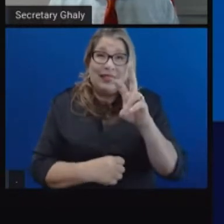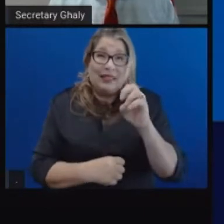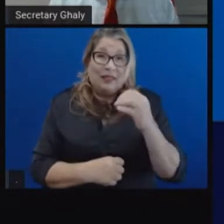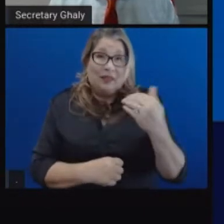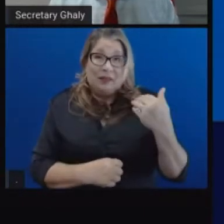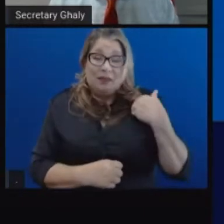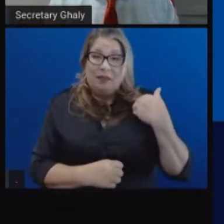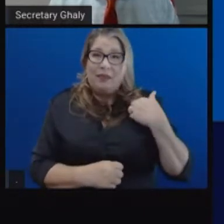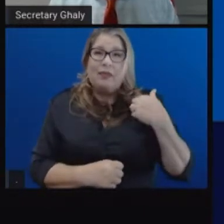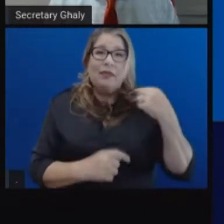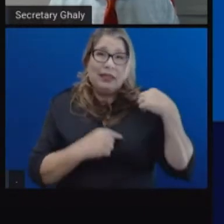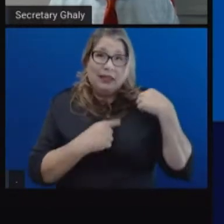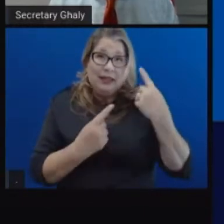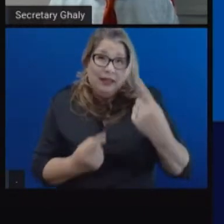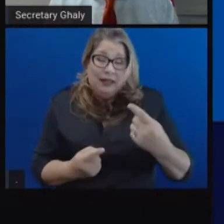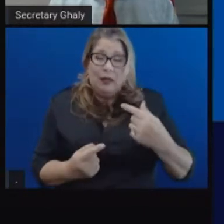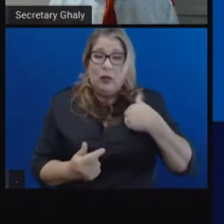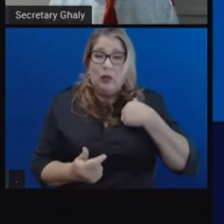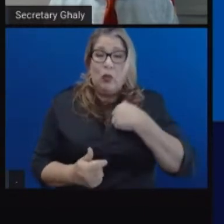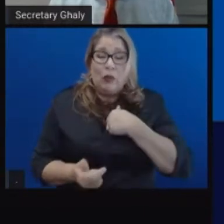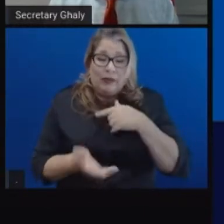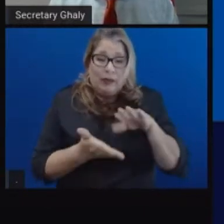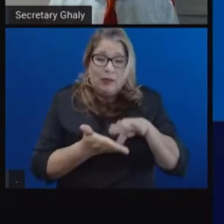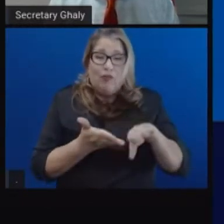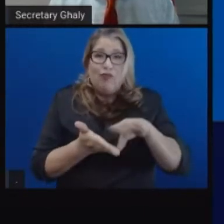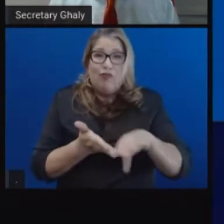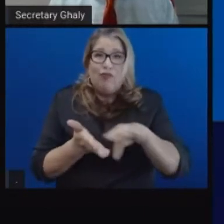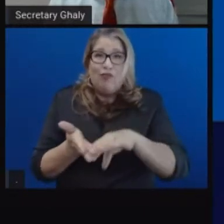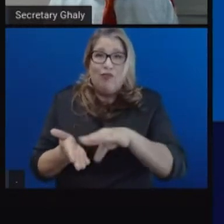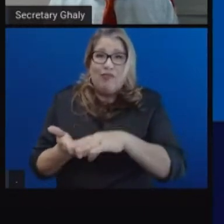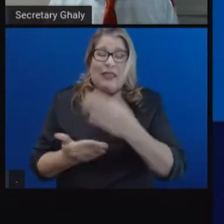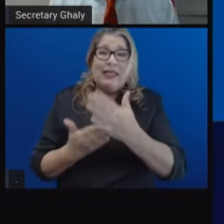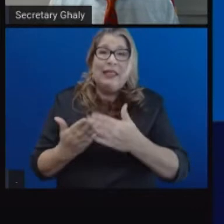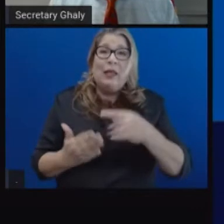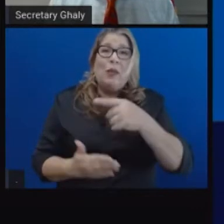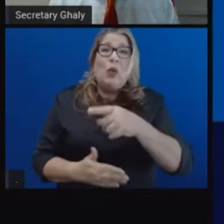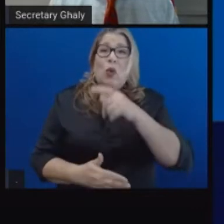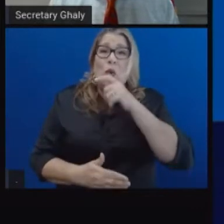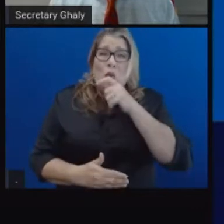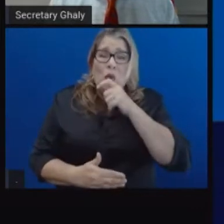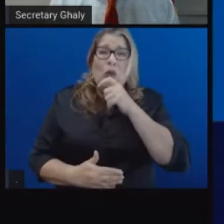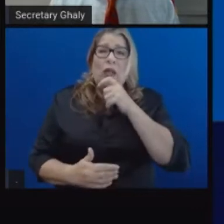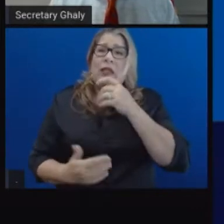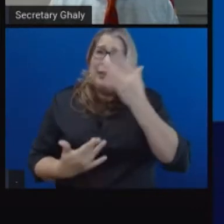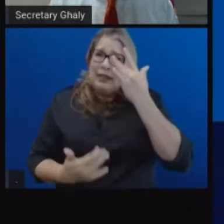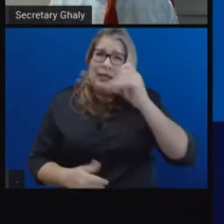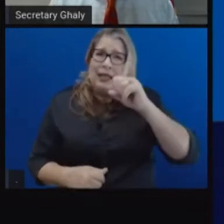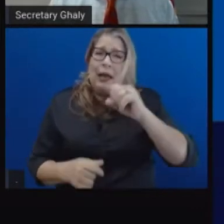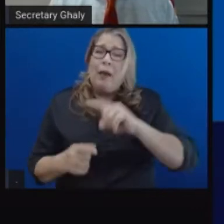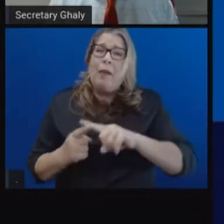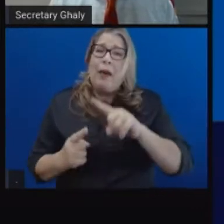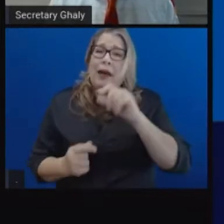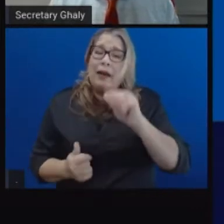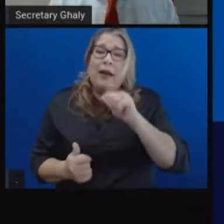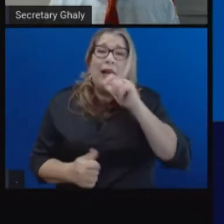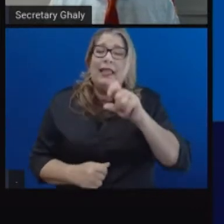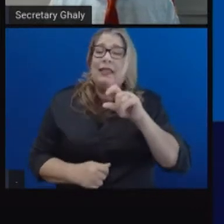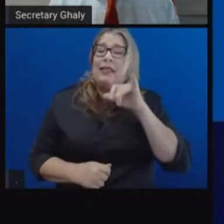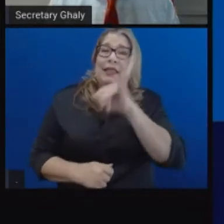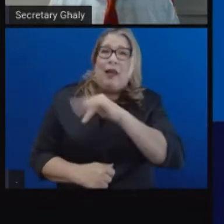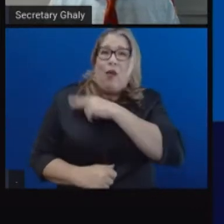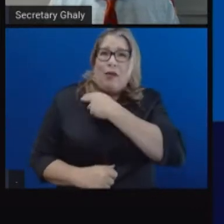discharge over 400 patients to those lower levels of care that are more appropriate for the care that those individuals